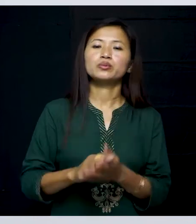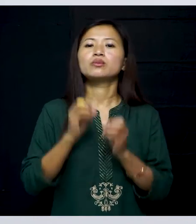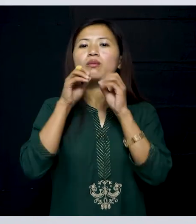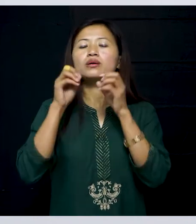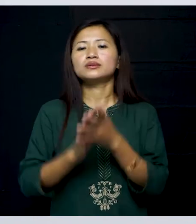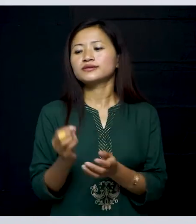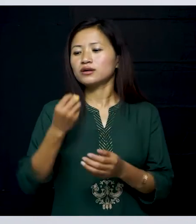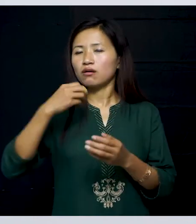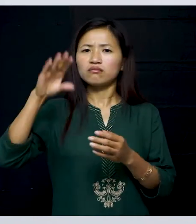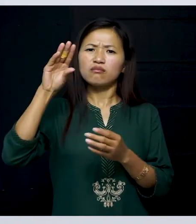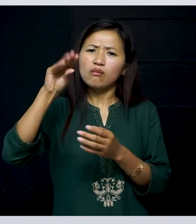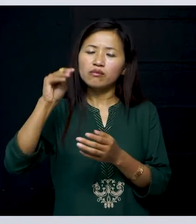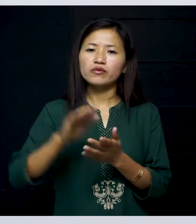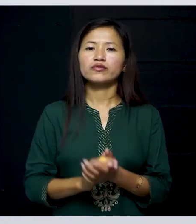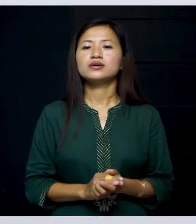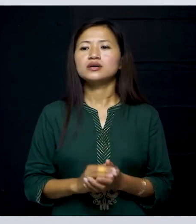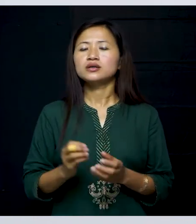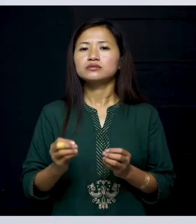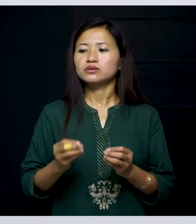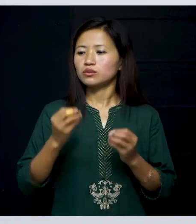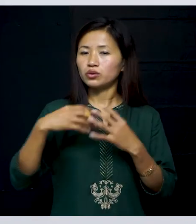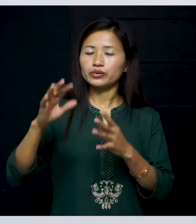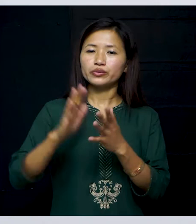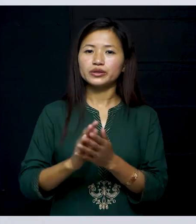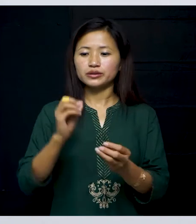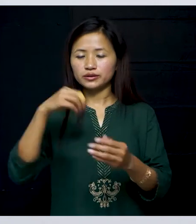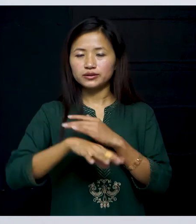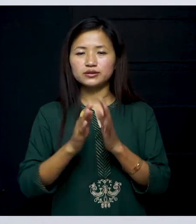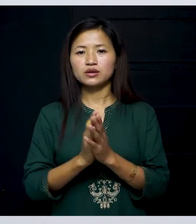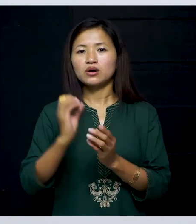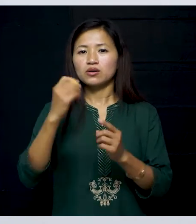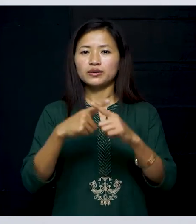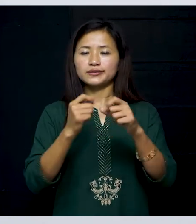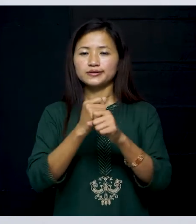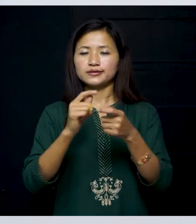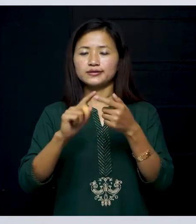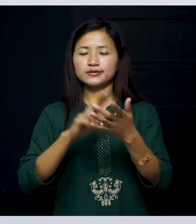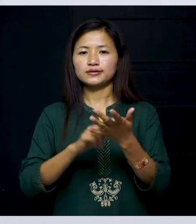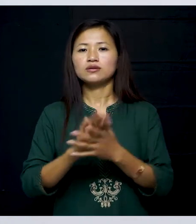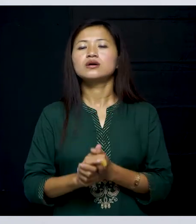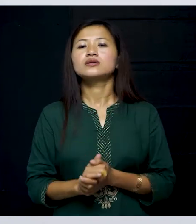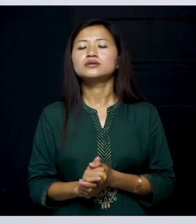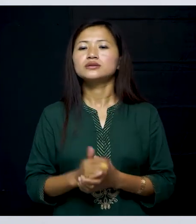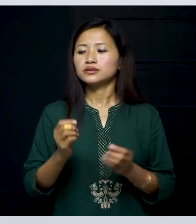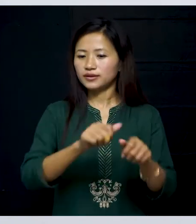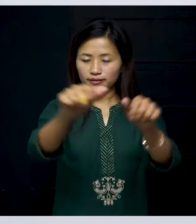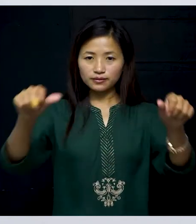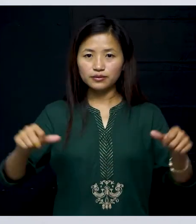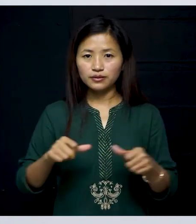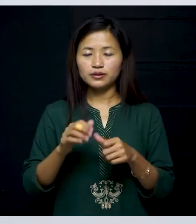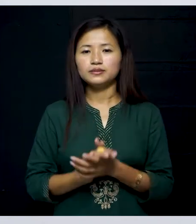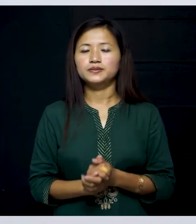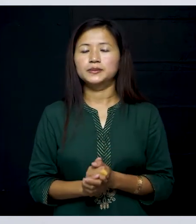when you blow it off, you will blow away the oxygen that is present in that area, okay? You will blow away the oxygen present in that